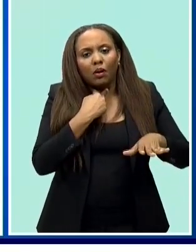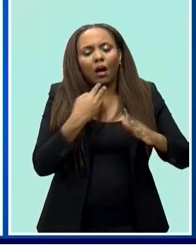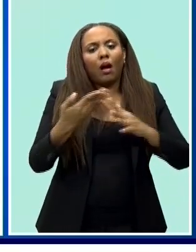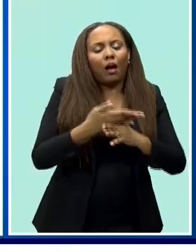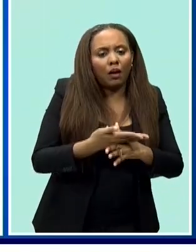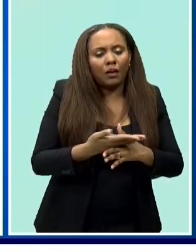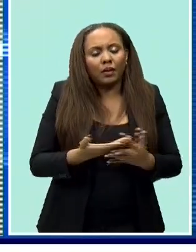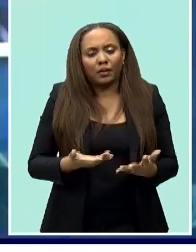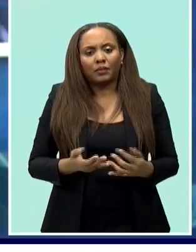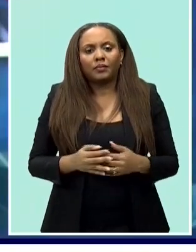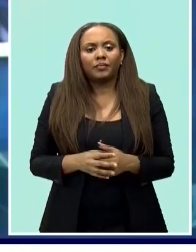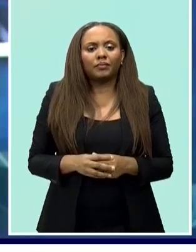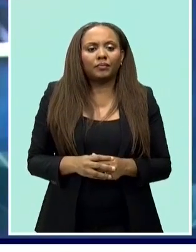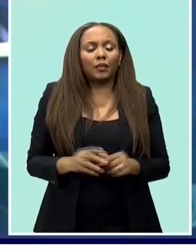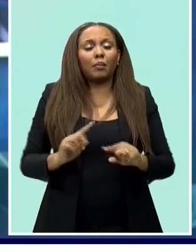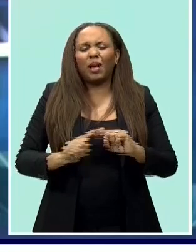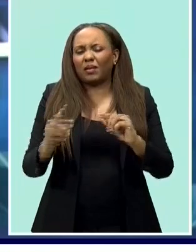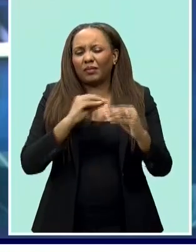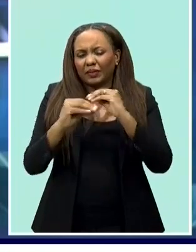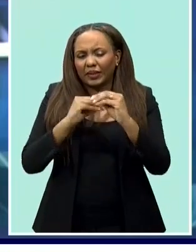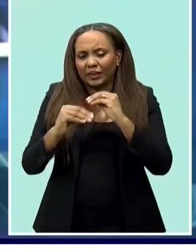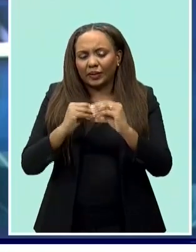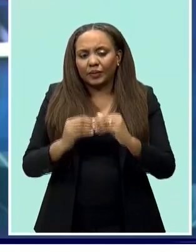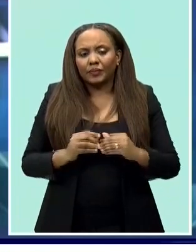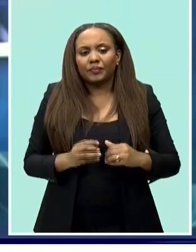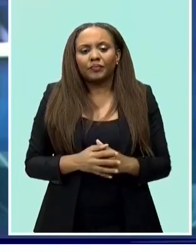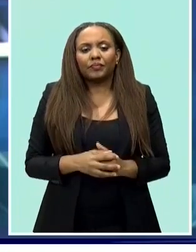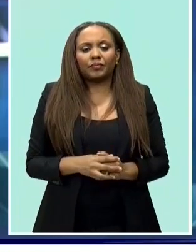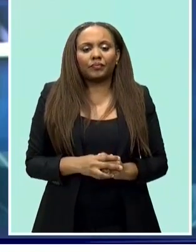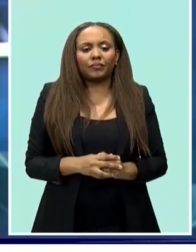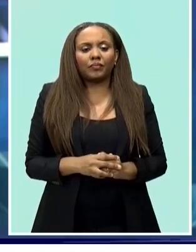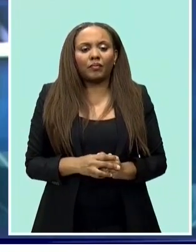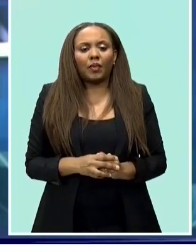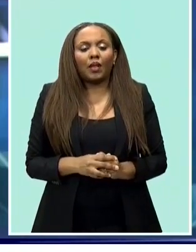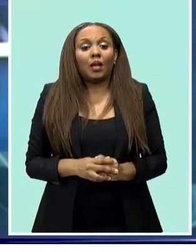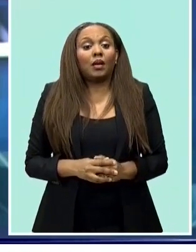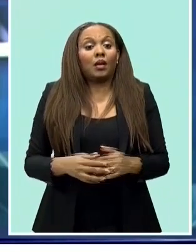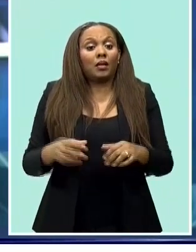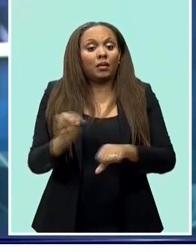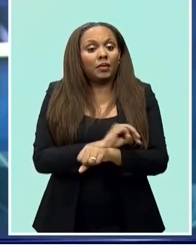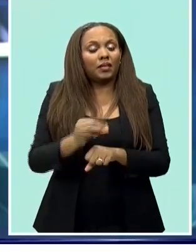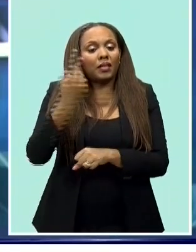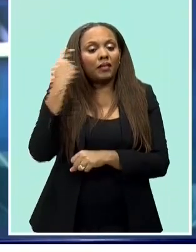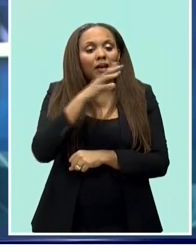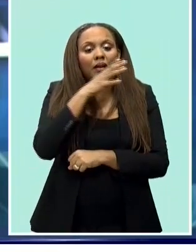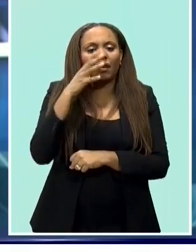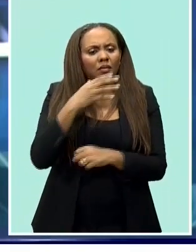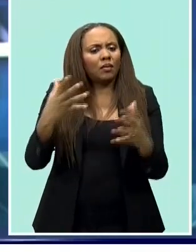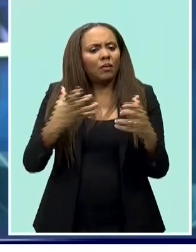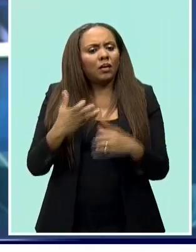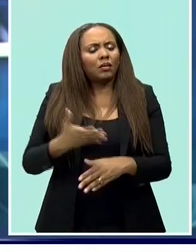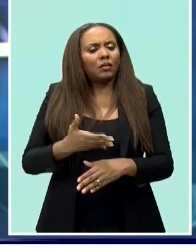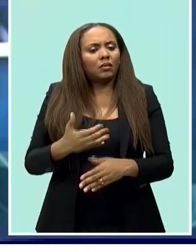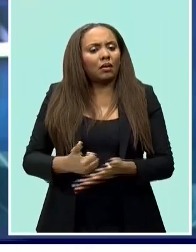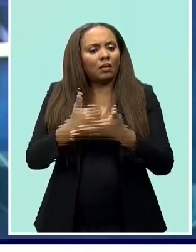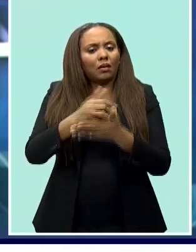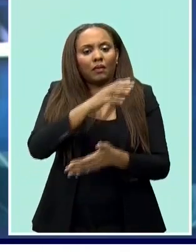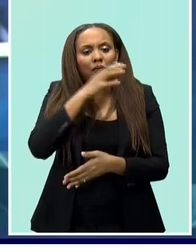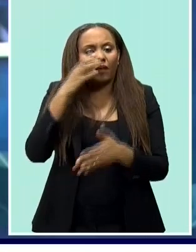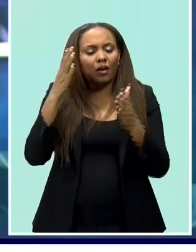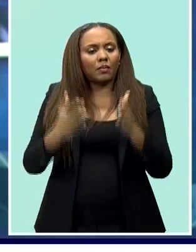interruptions in that regard. Okay, sticking with that water supply topic, we're hearing tonight that the Ministry of Agriculture is moving to